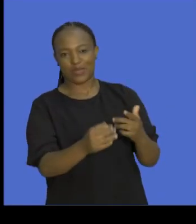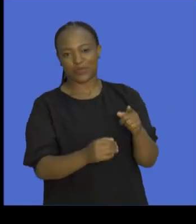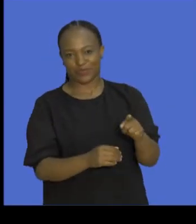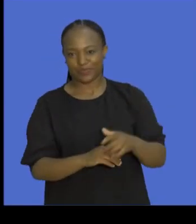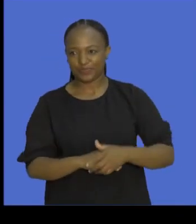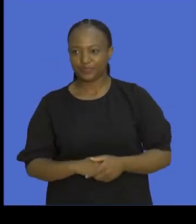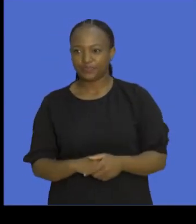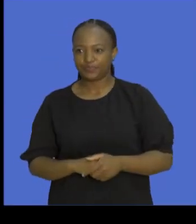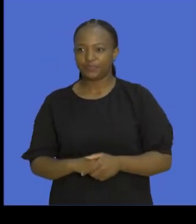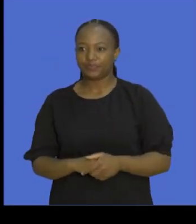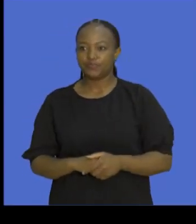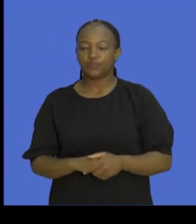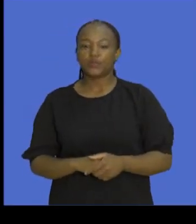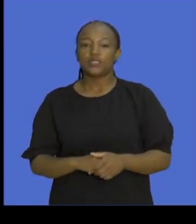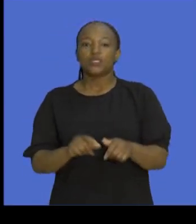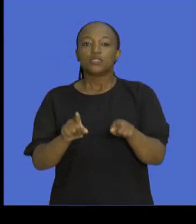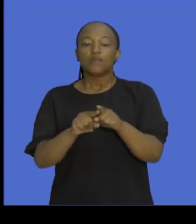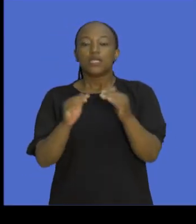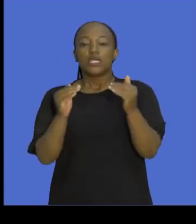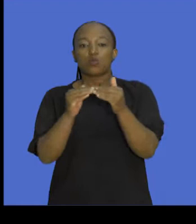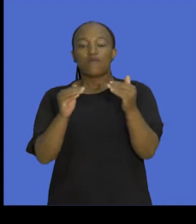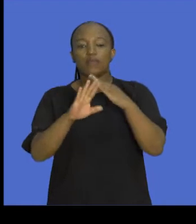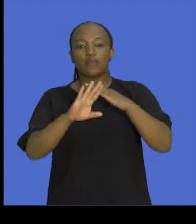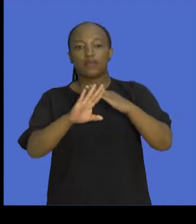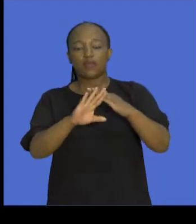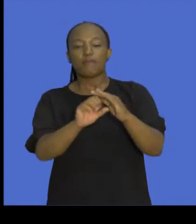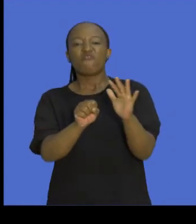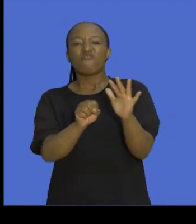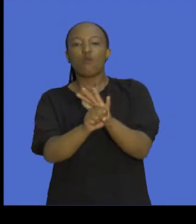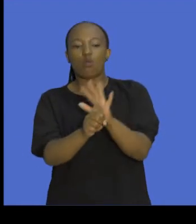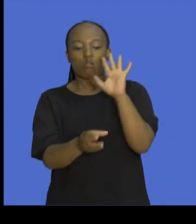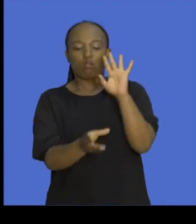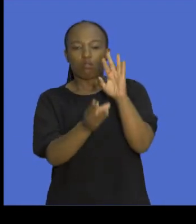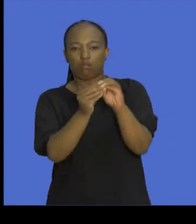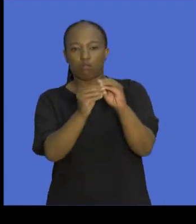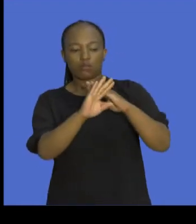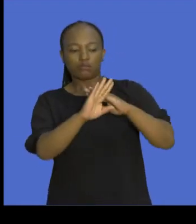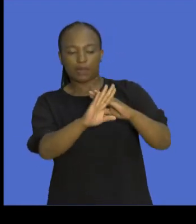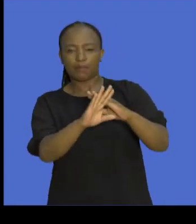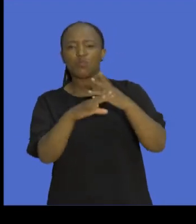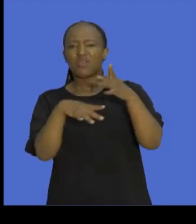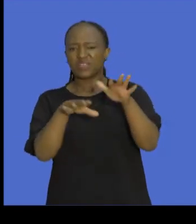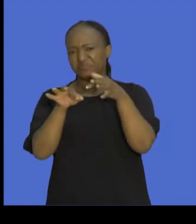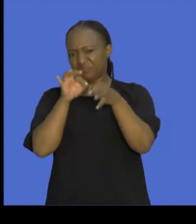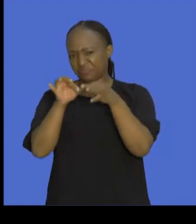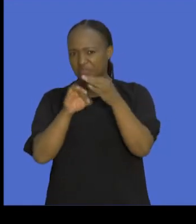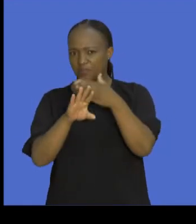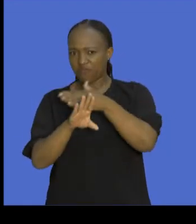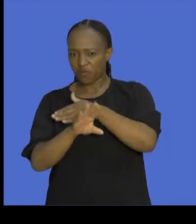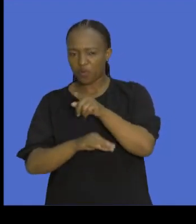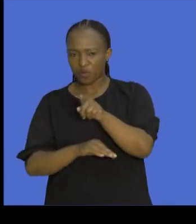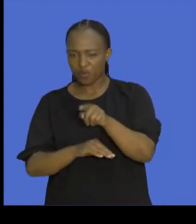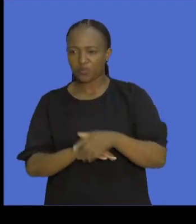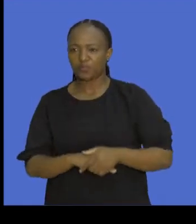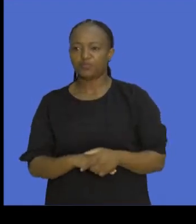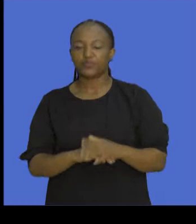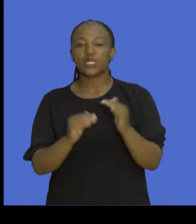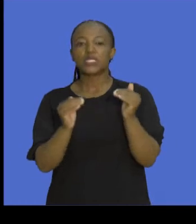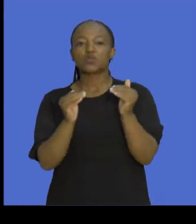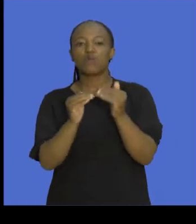we also remember that equivalent resistance has to do with total resistance. We spoke about this, about, you